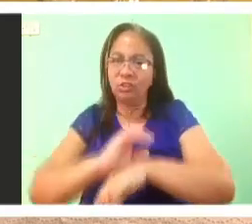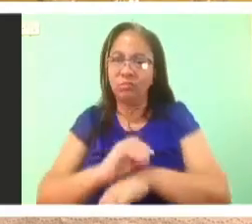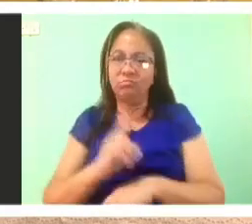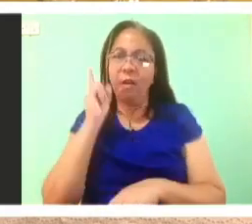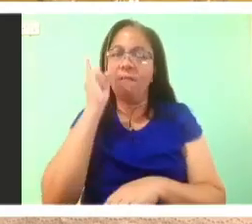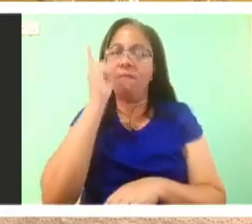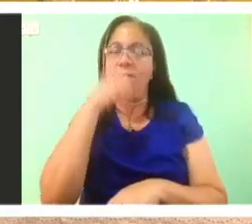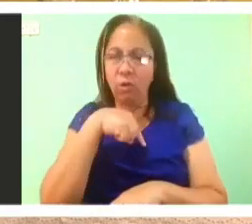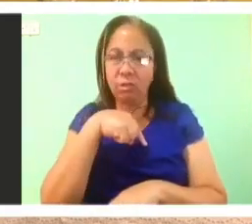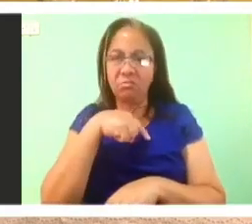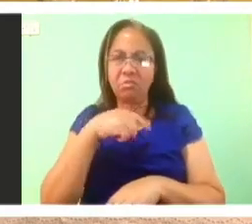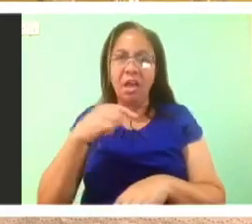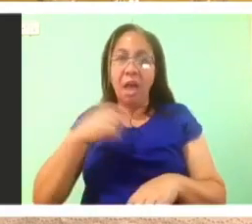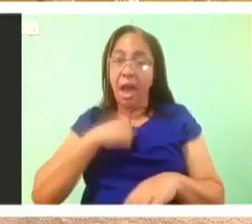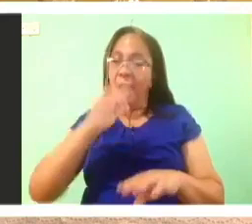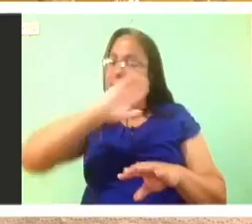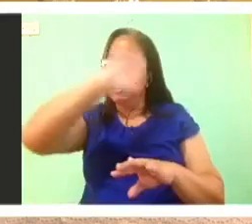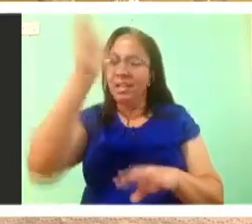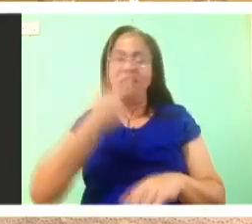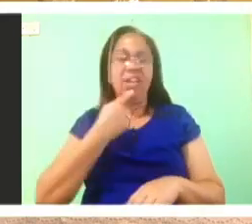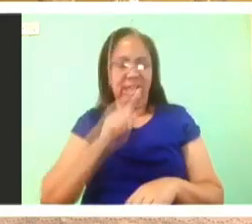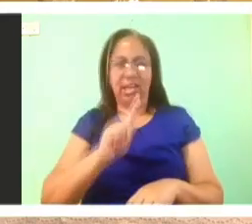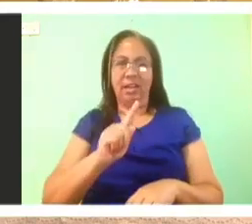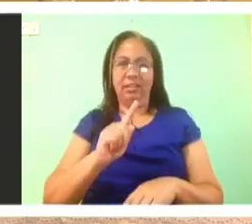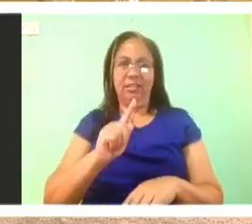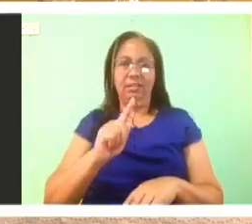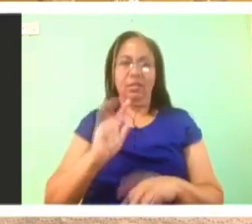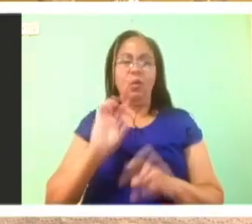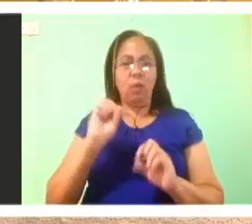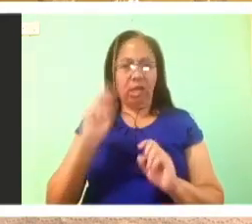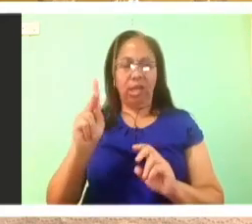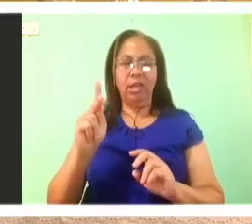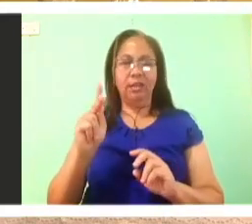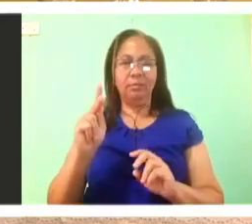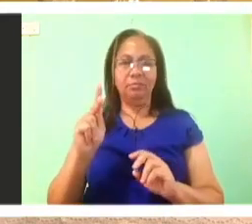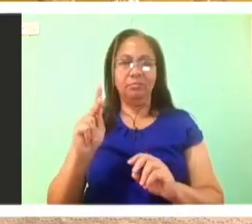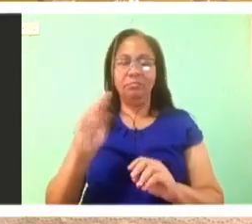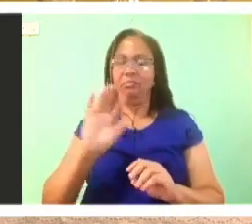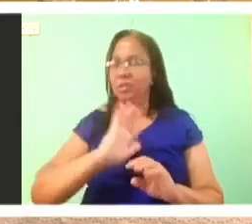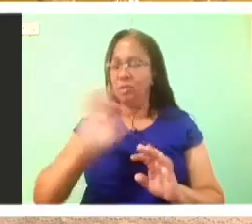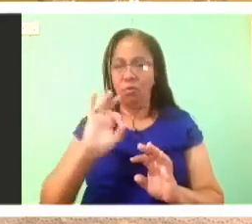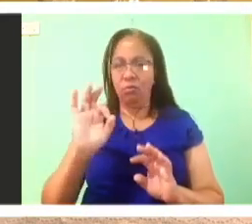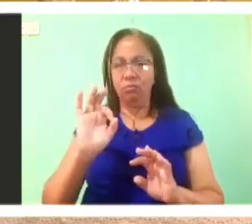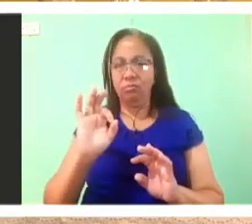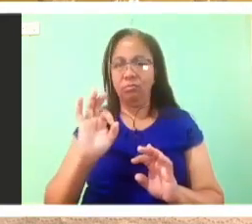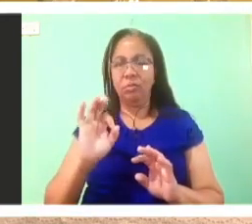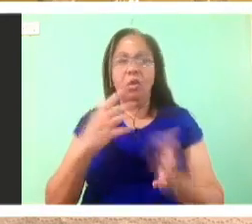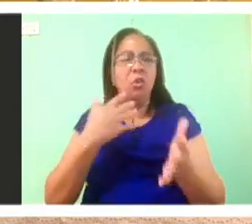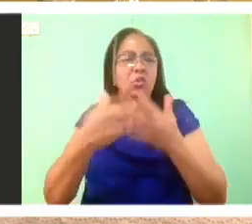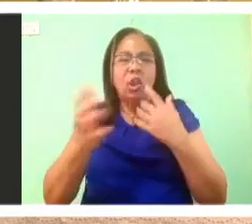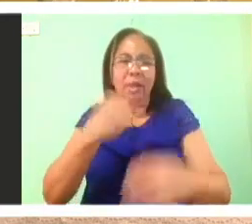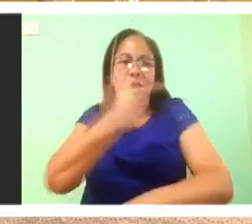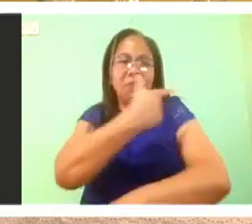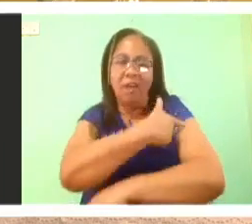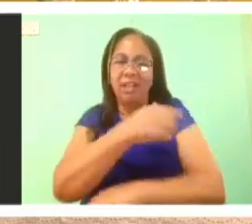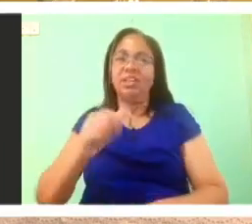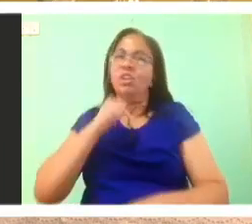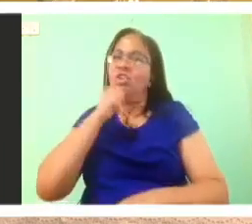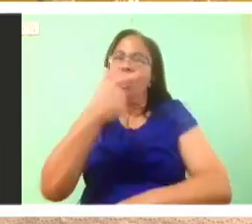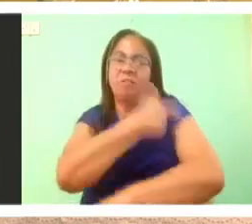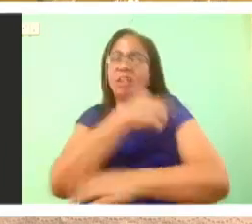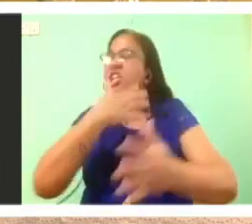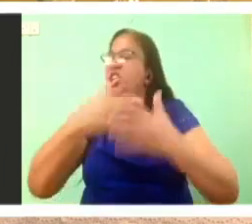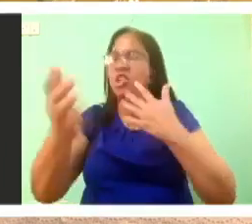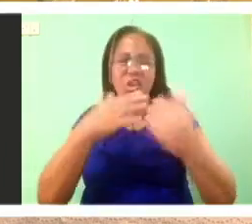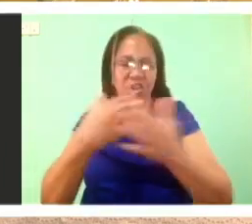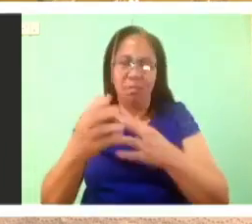or from the church or from the HSE team. Nothing. So people are welcome to come. Okay, we're